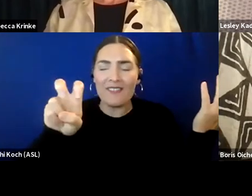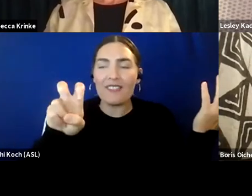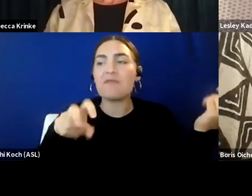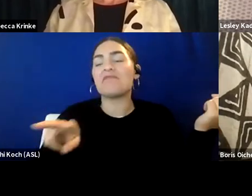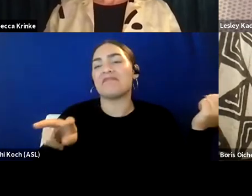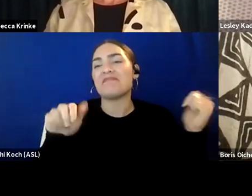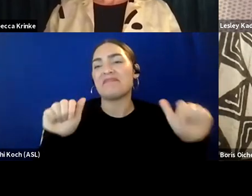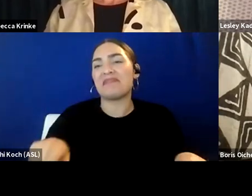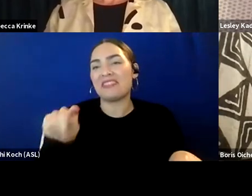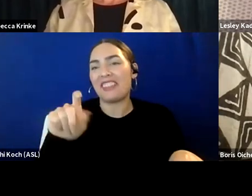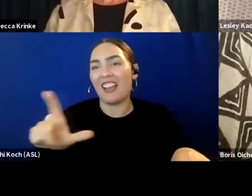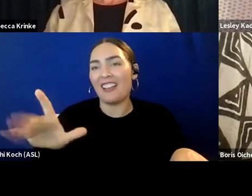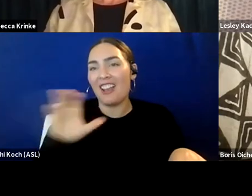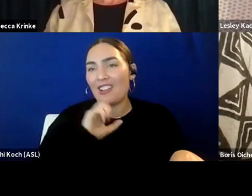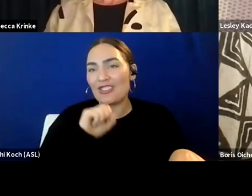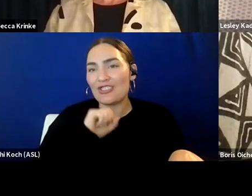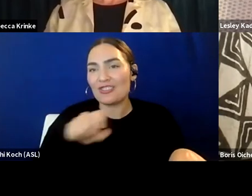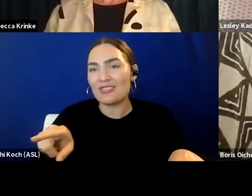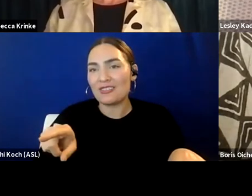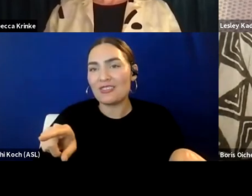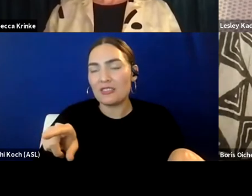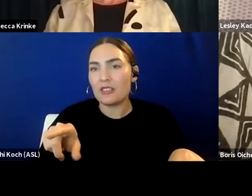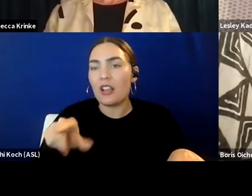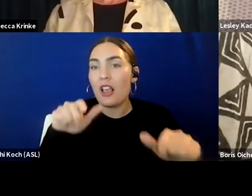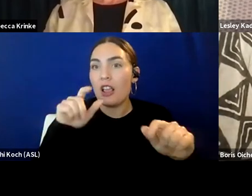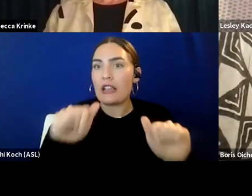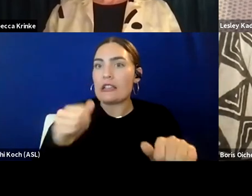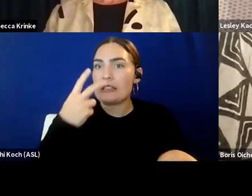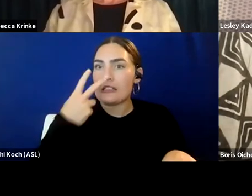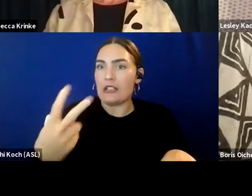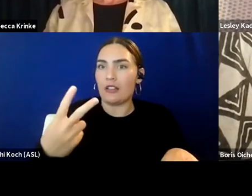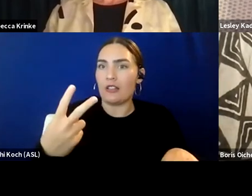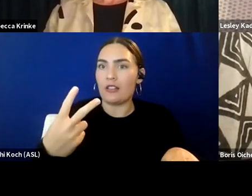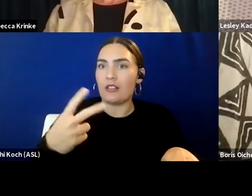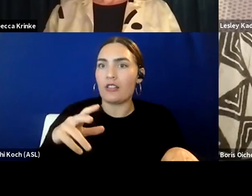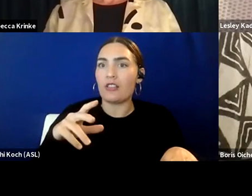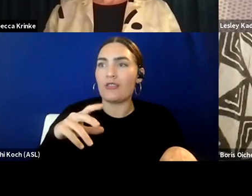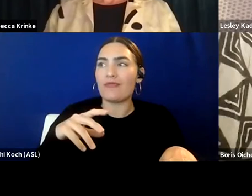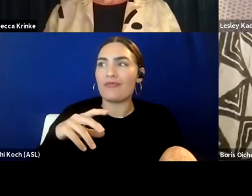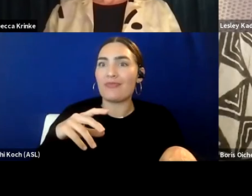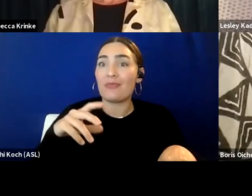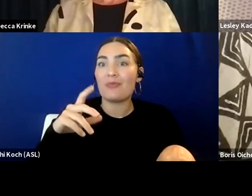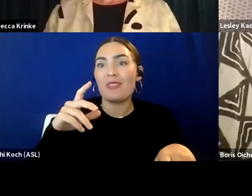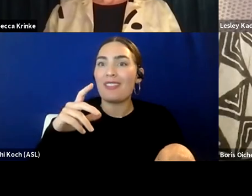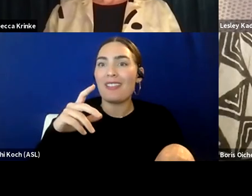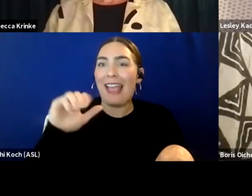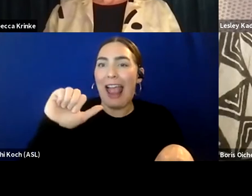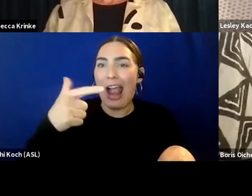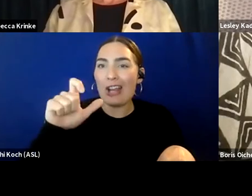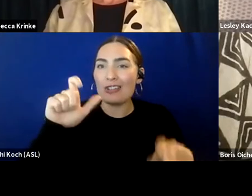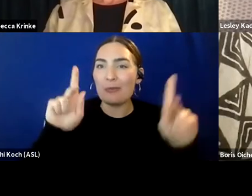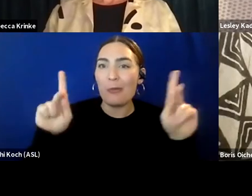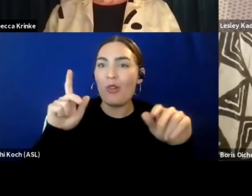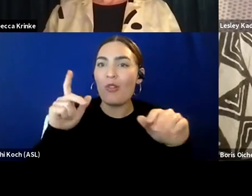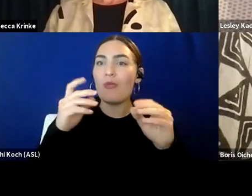study in which someone makes that shift in developing a certain level of taste. That's very biased on my part,